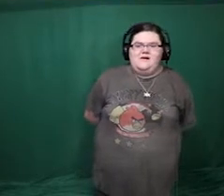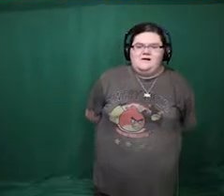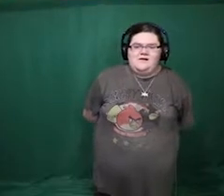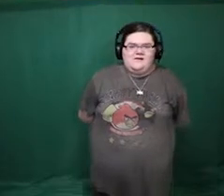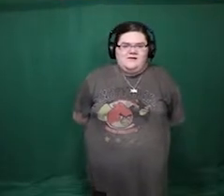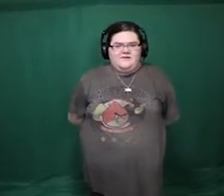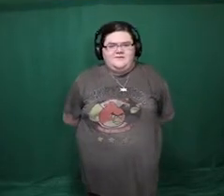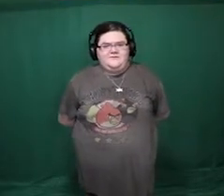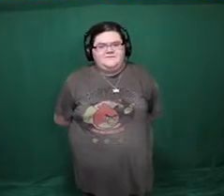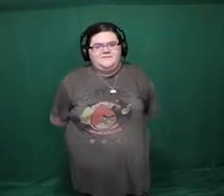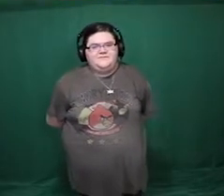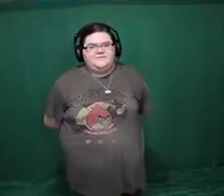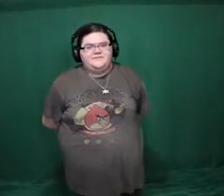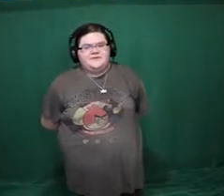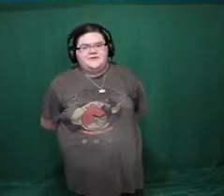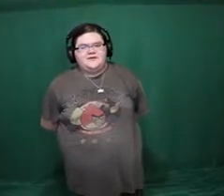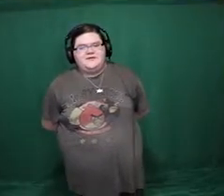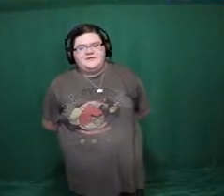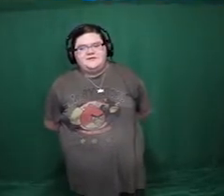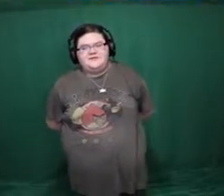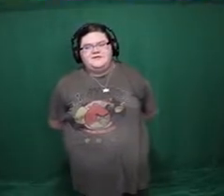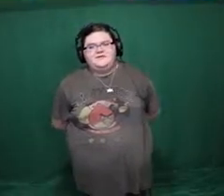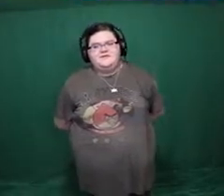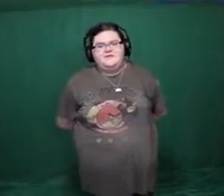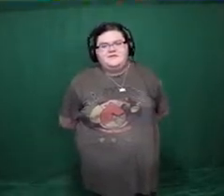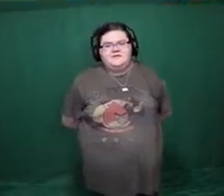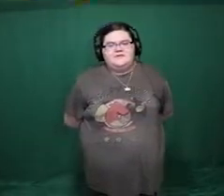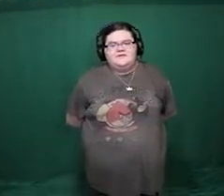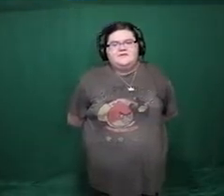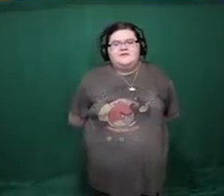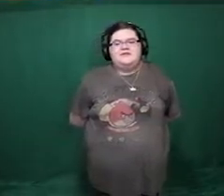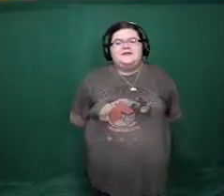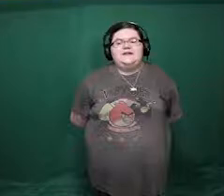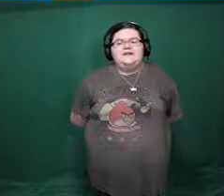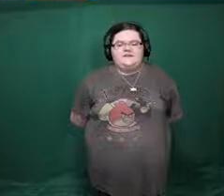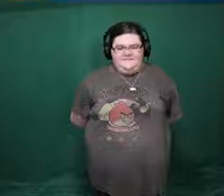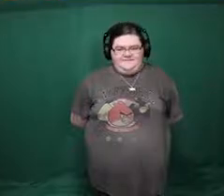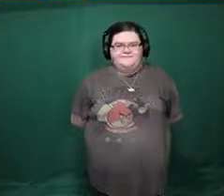those. Okay. Like, a lot of people just run off the edge.